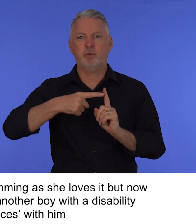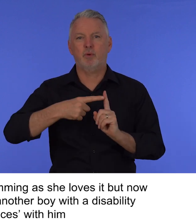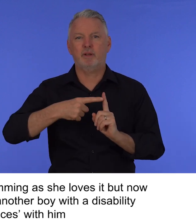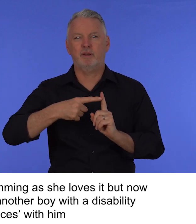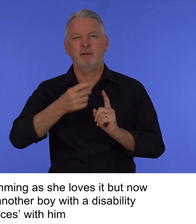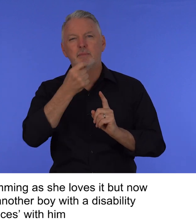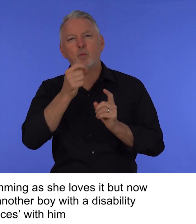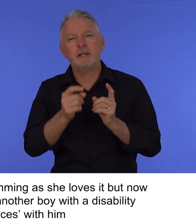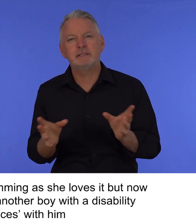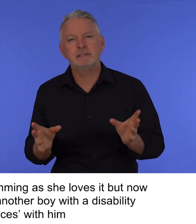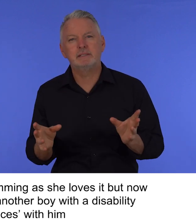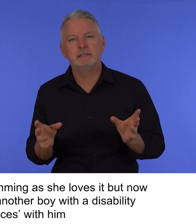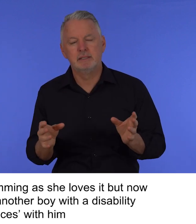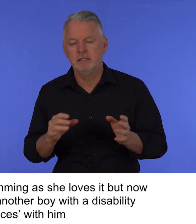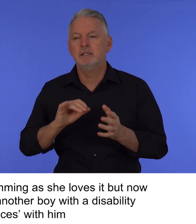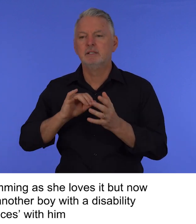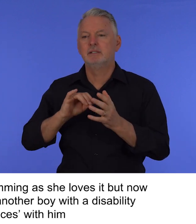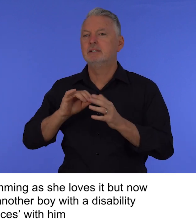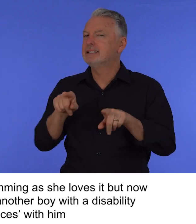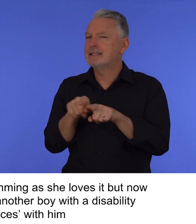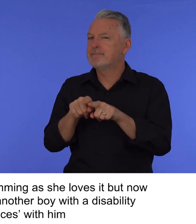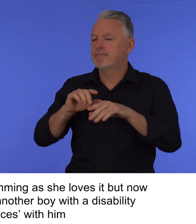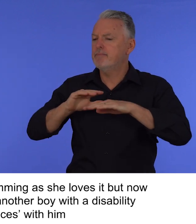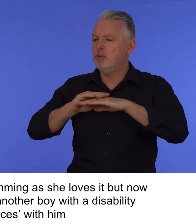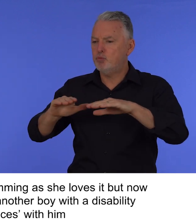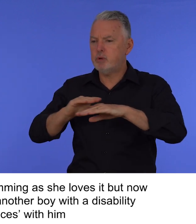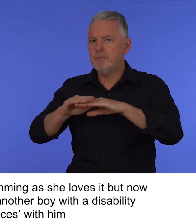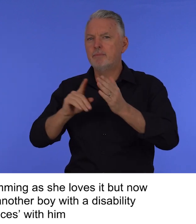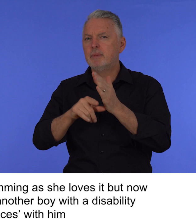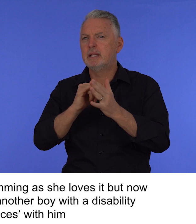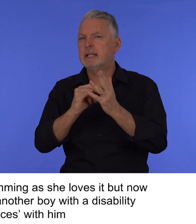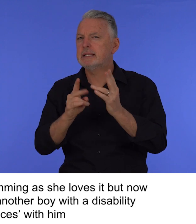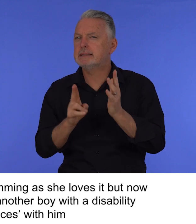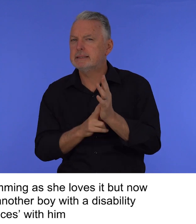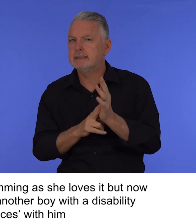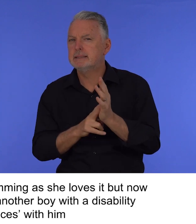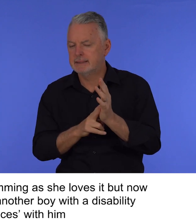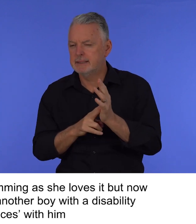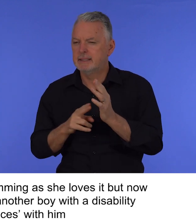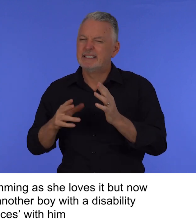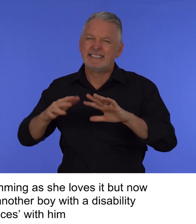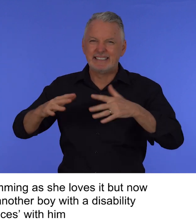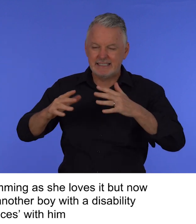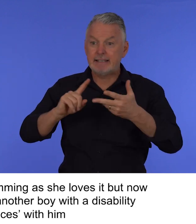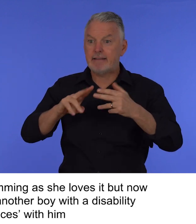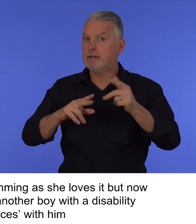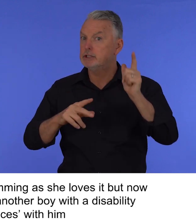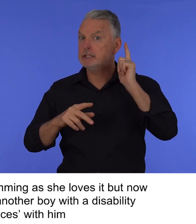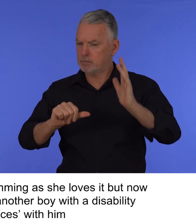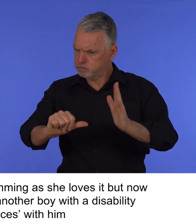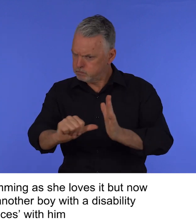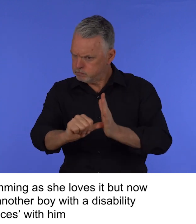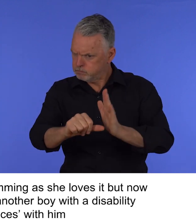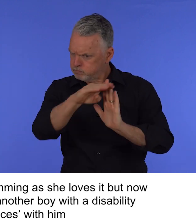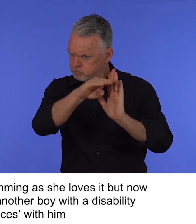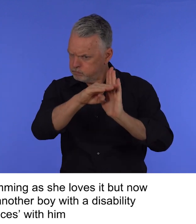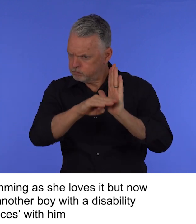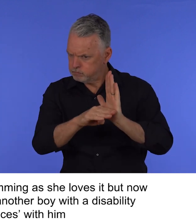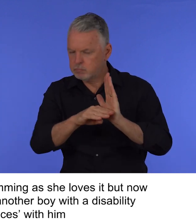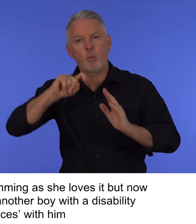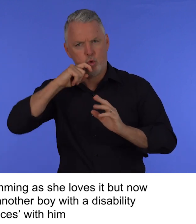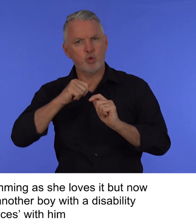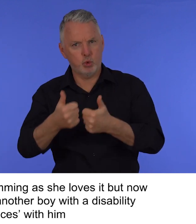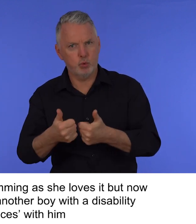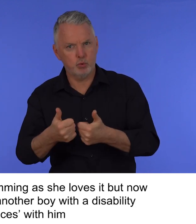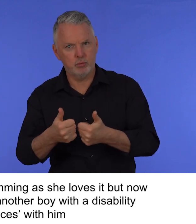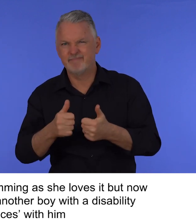and it just wasn't, we weren't getting anything out of it basically. And the swimming lessons as well, unless she has a teacher that's